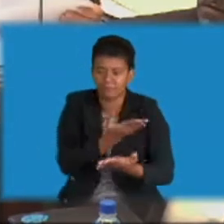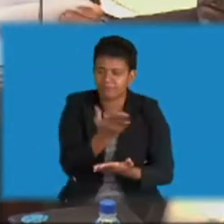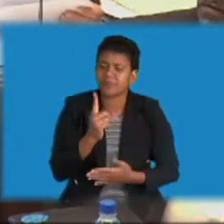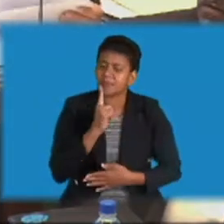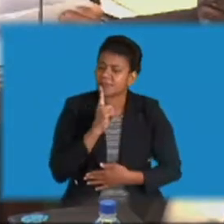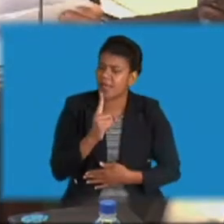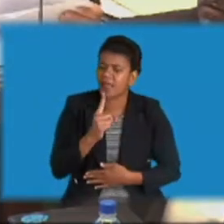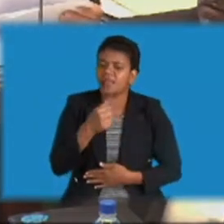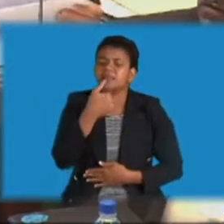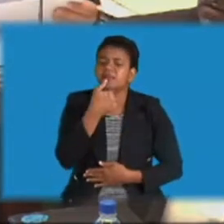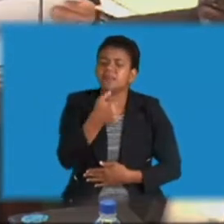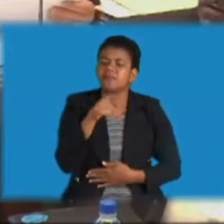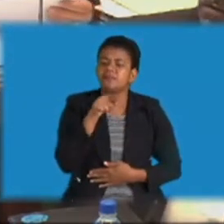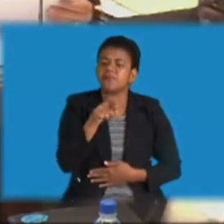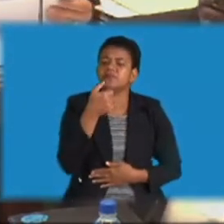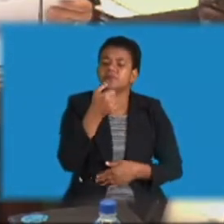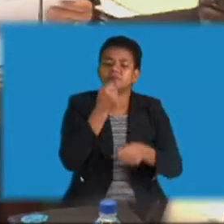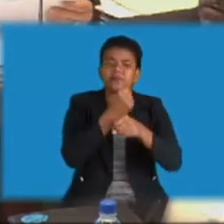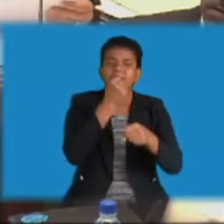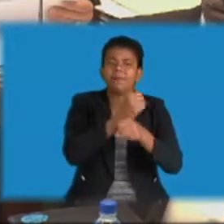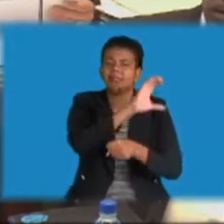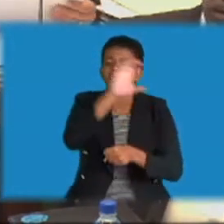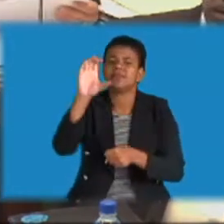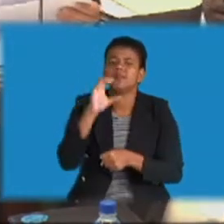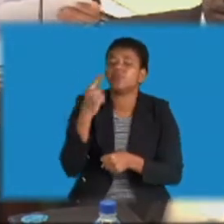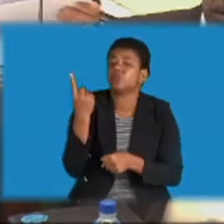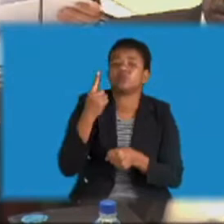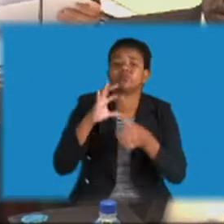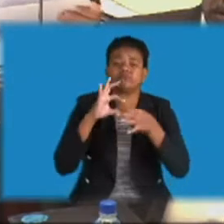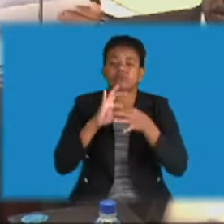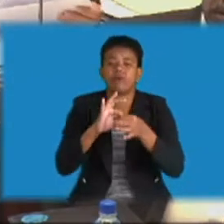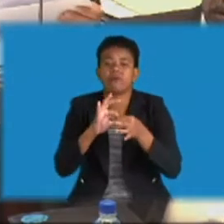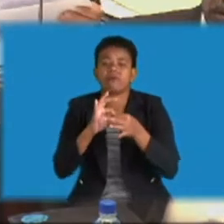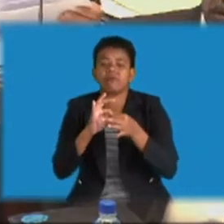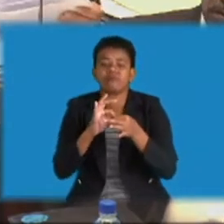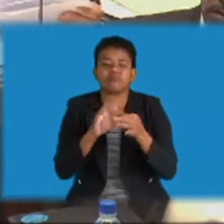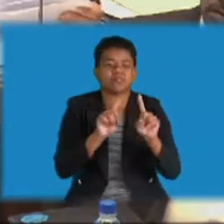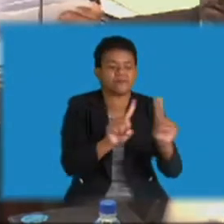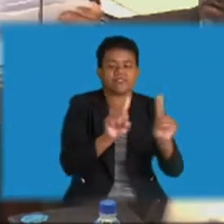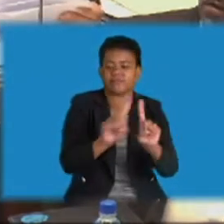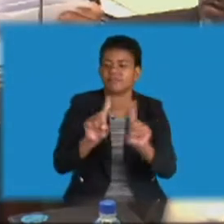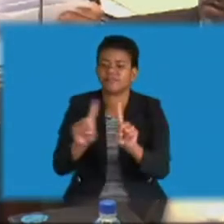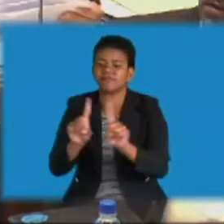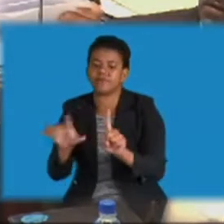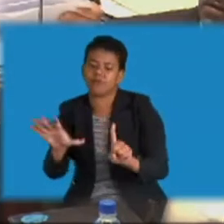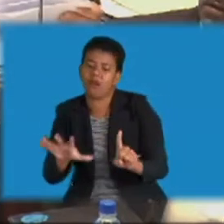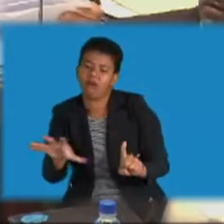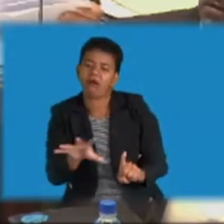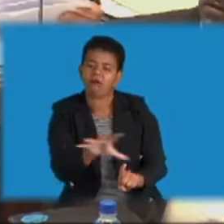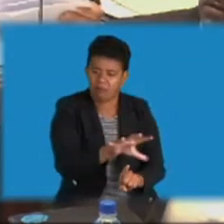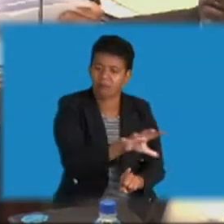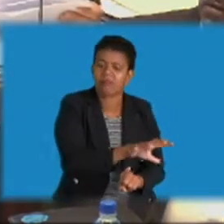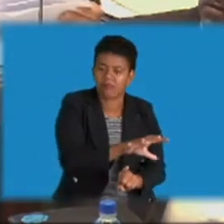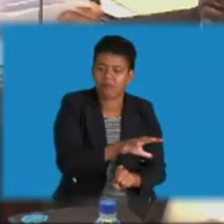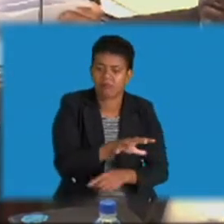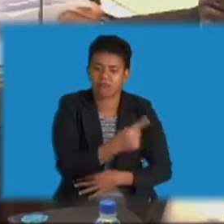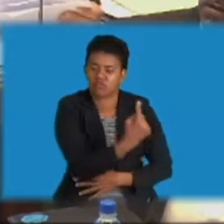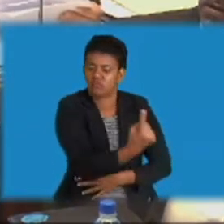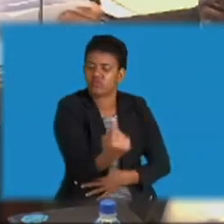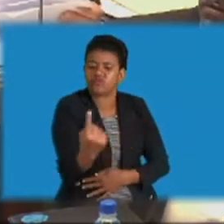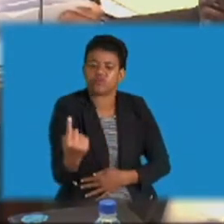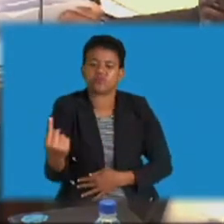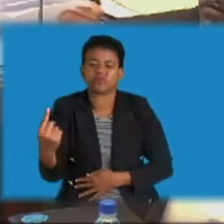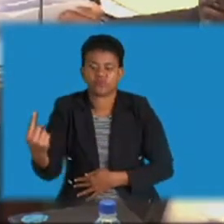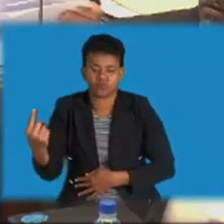forest-based companies that predominantly owned by all the respective landowners in every stations. I